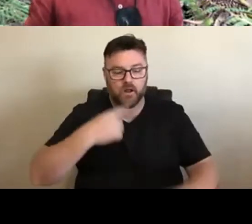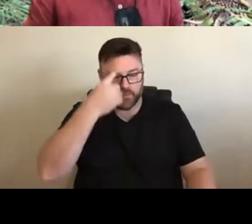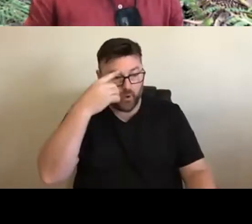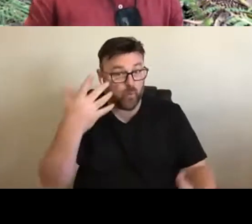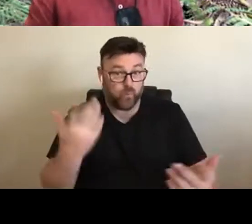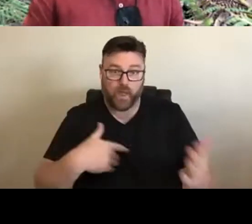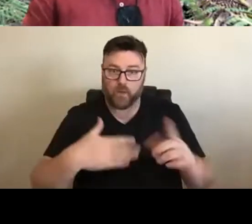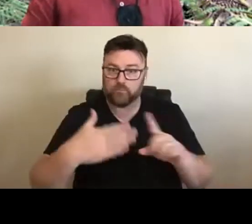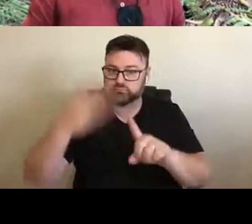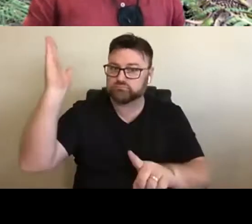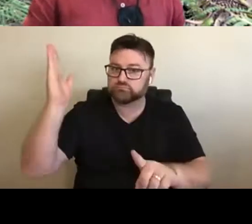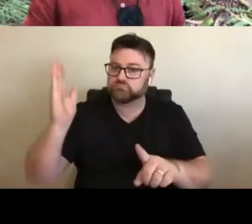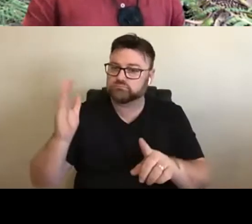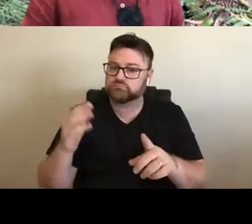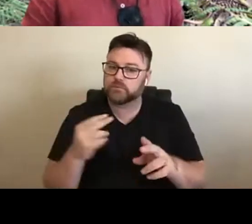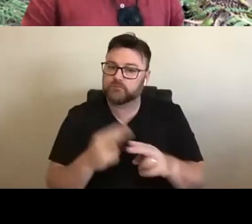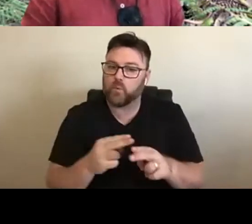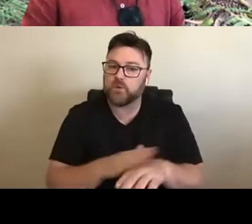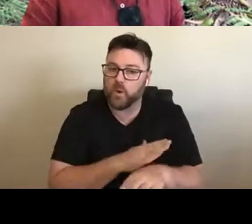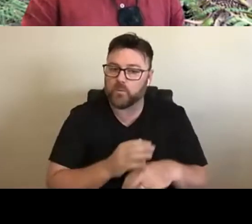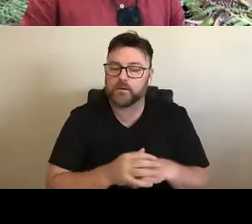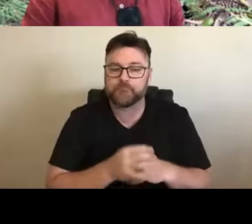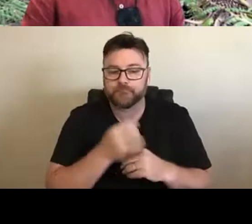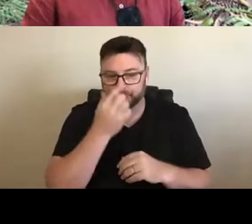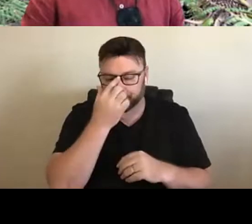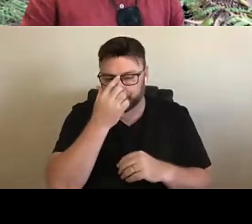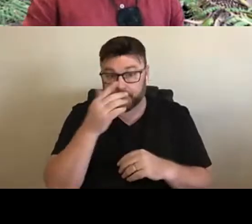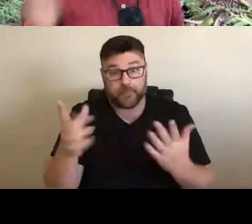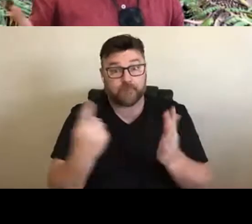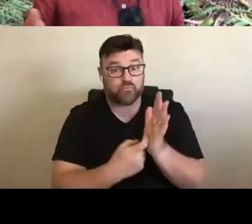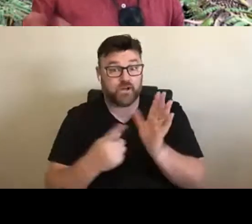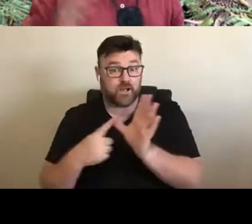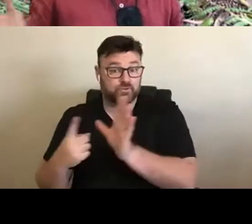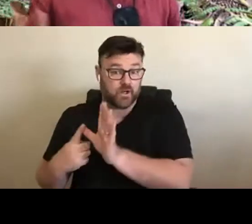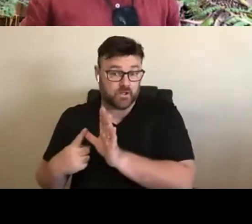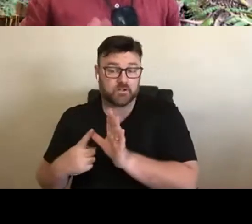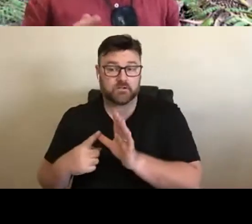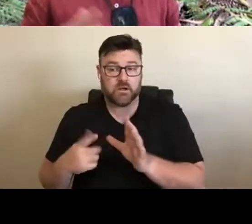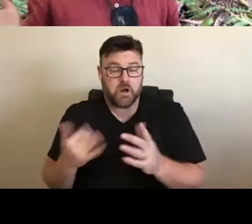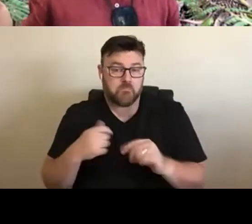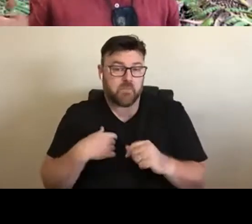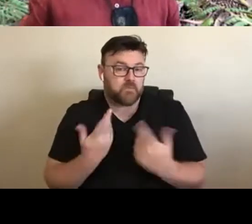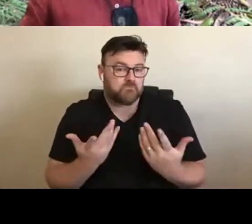sense of slowness. But as far as Regional Arts Australia, and I'd probably give this answer to any body that gives